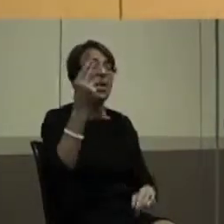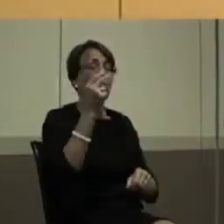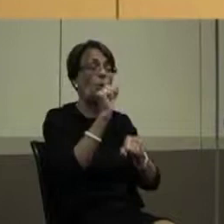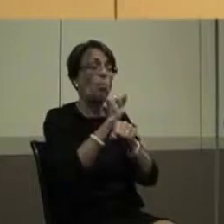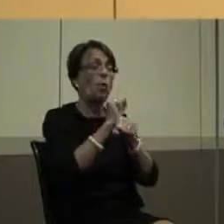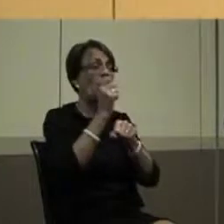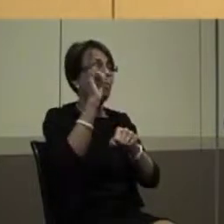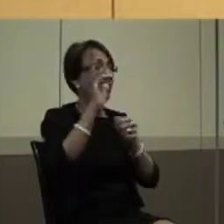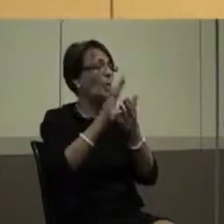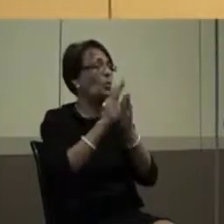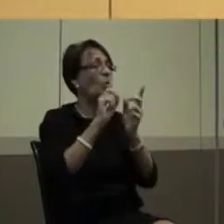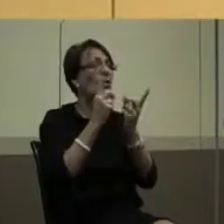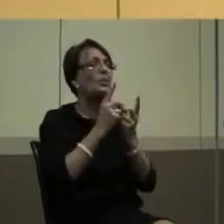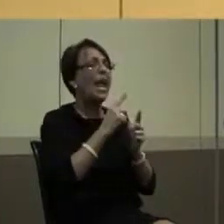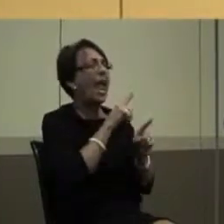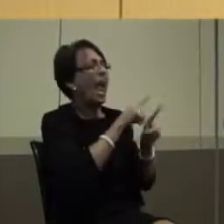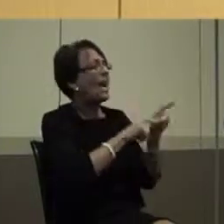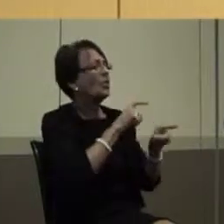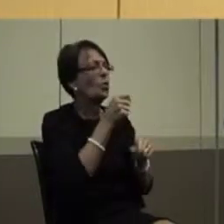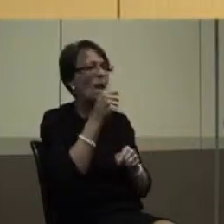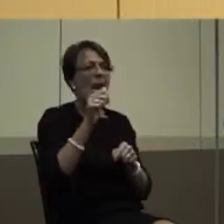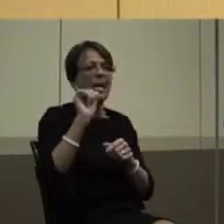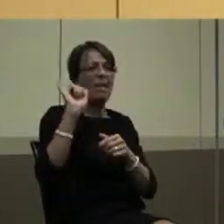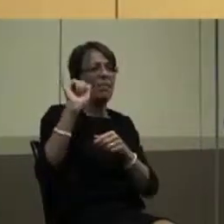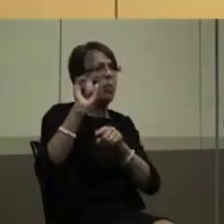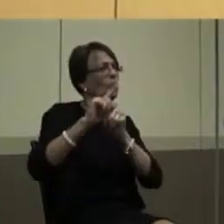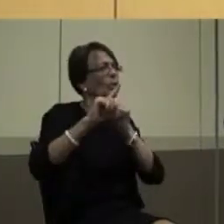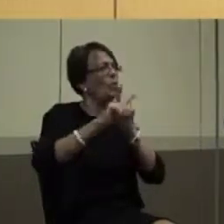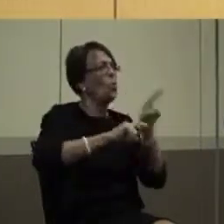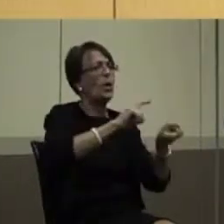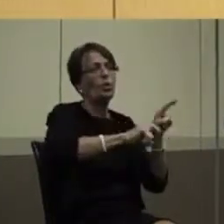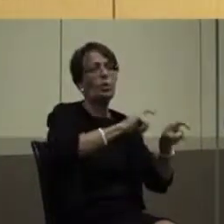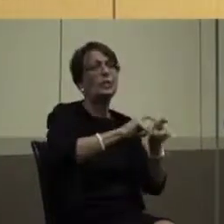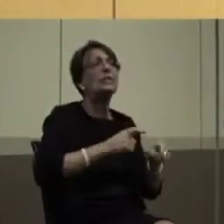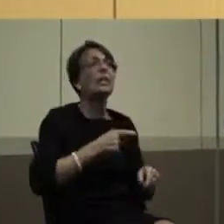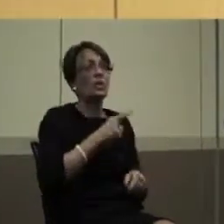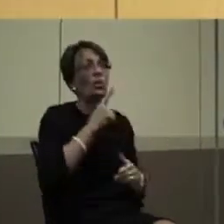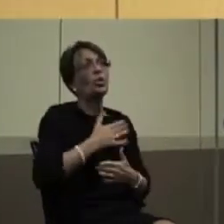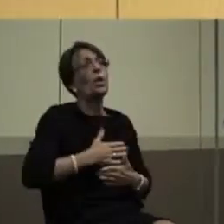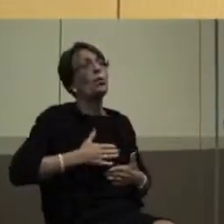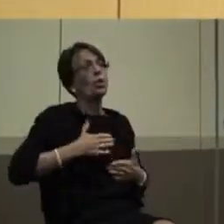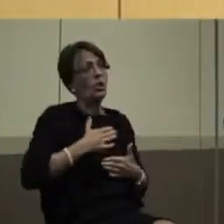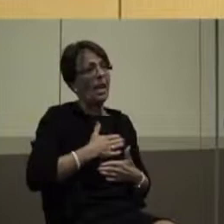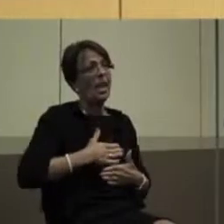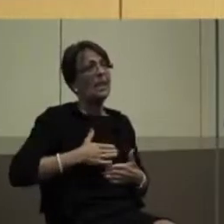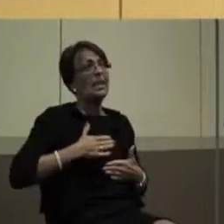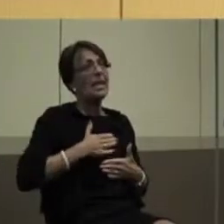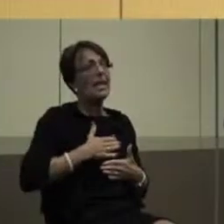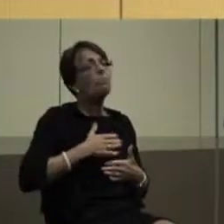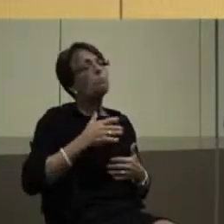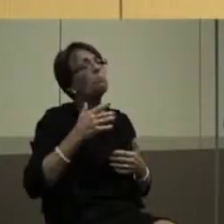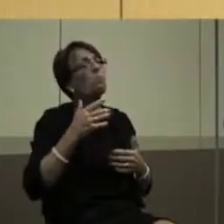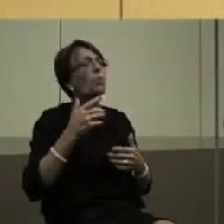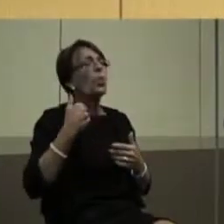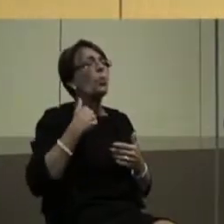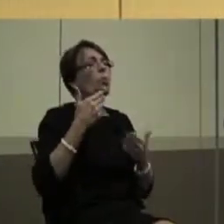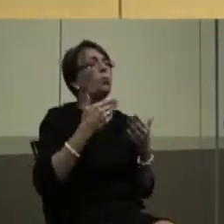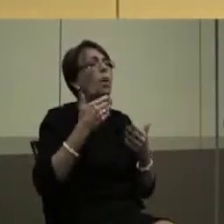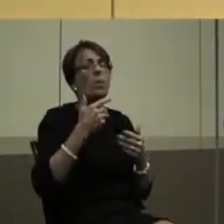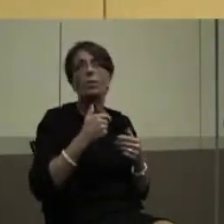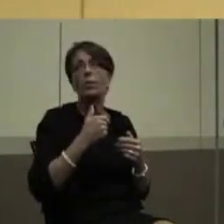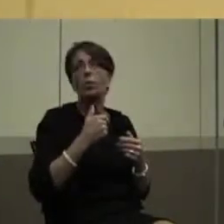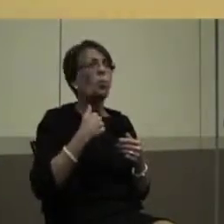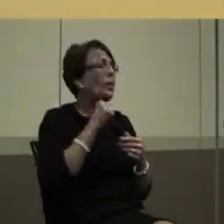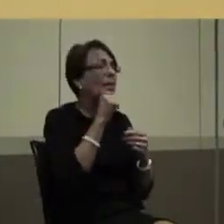district ever asked her any of these types of questions. And so she appreciated it. Yeah, we probably we didn't solve